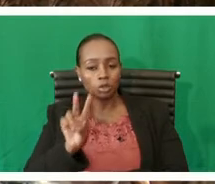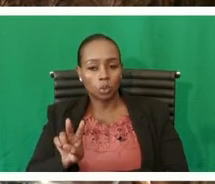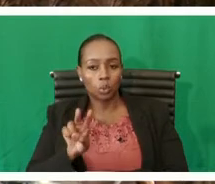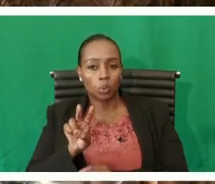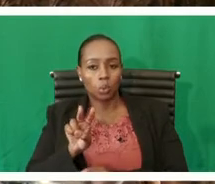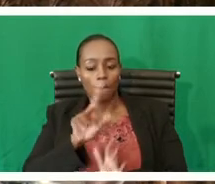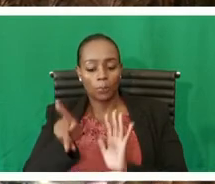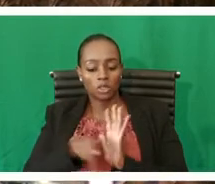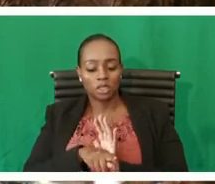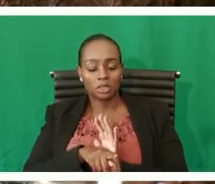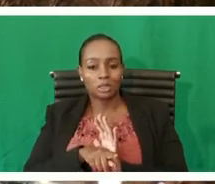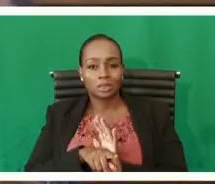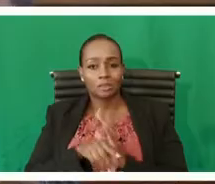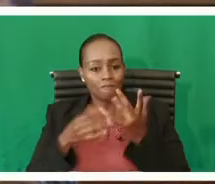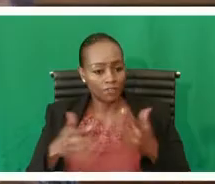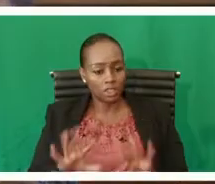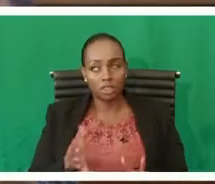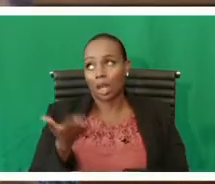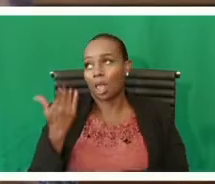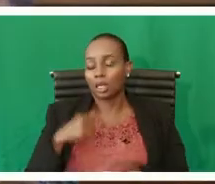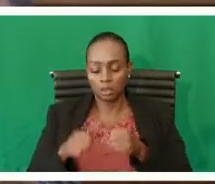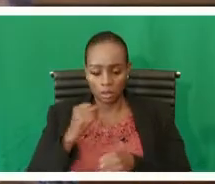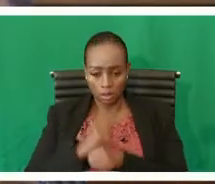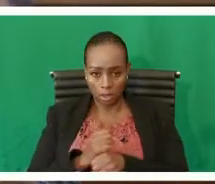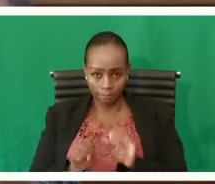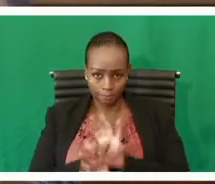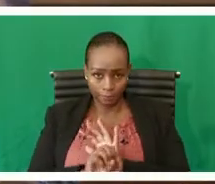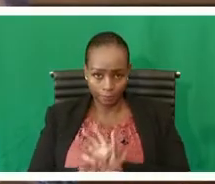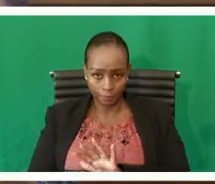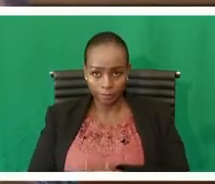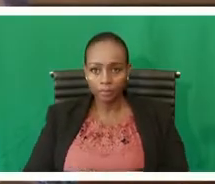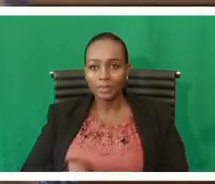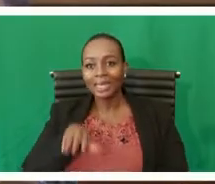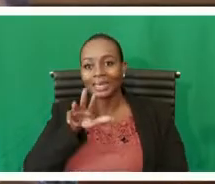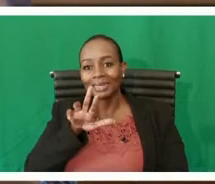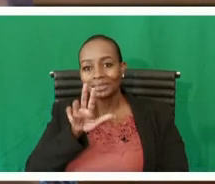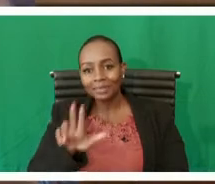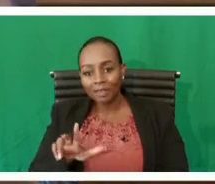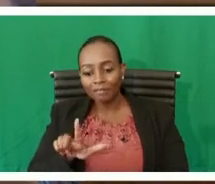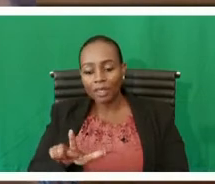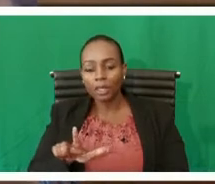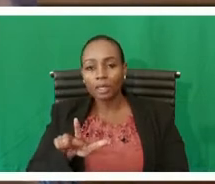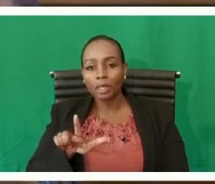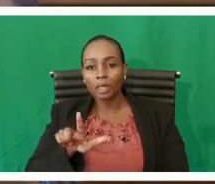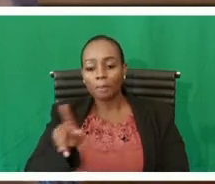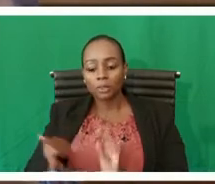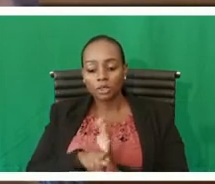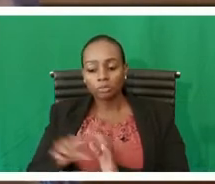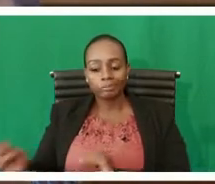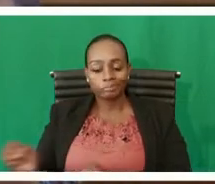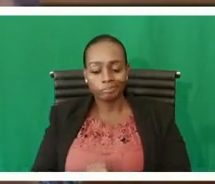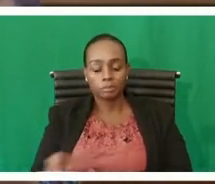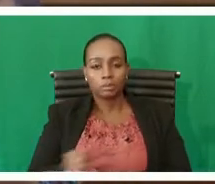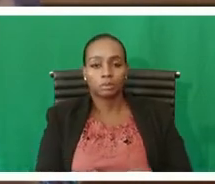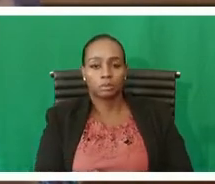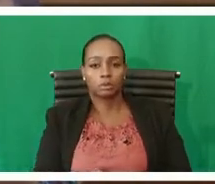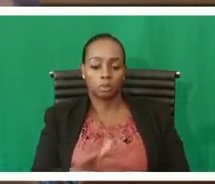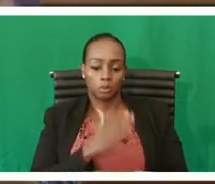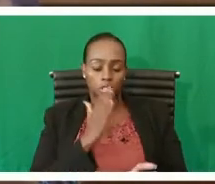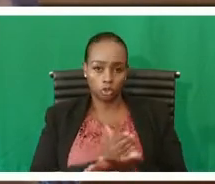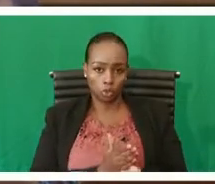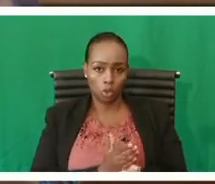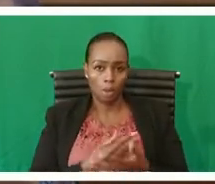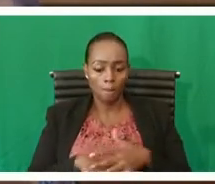September, October last year. 97 offices-based educators will be appointed to capacitate our districts and